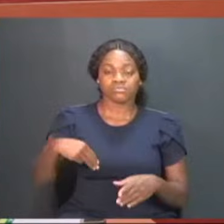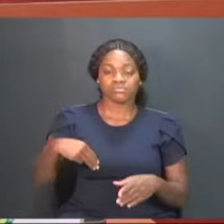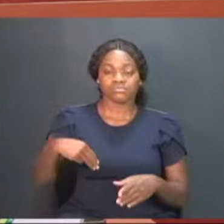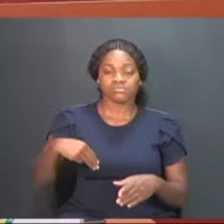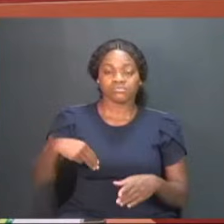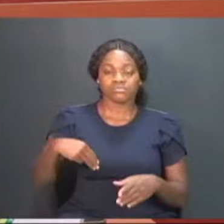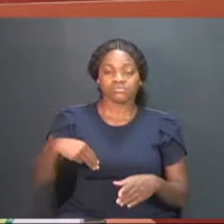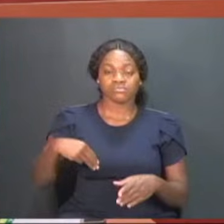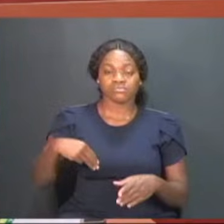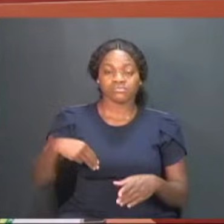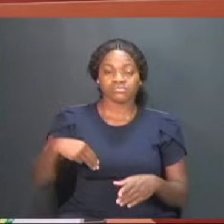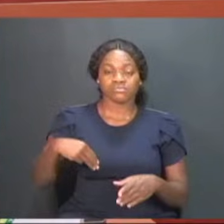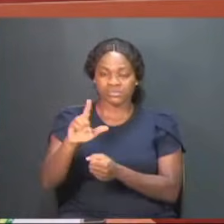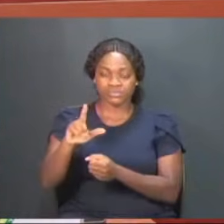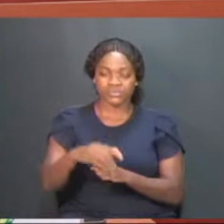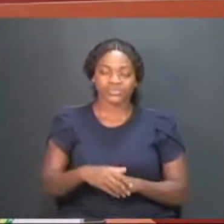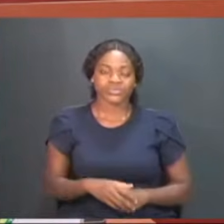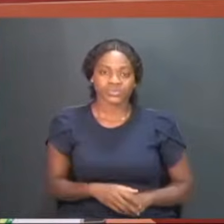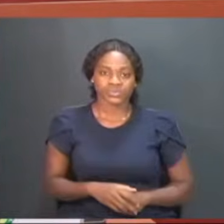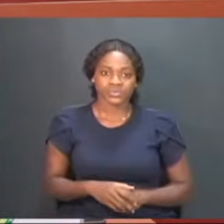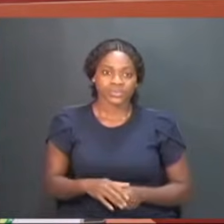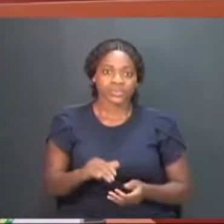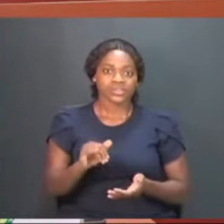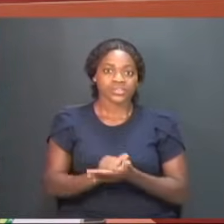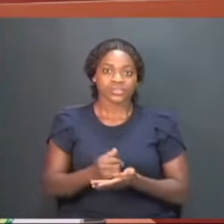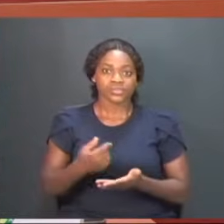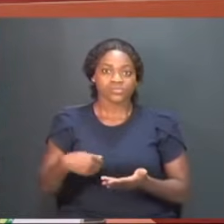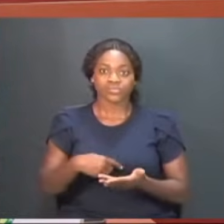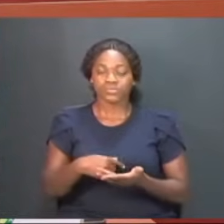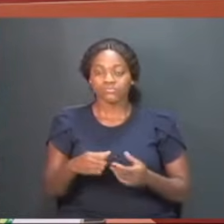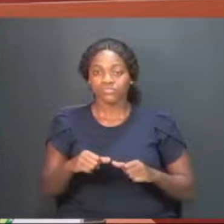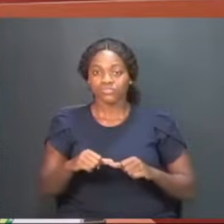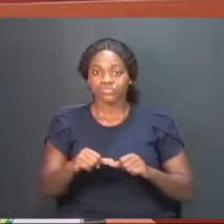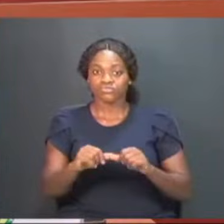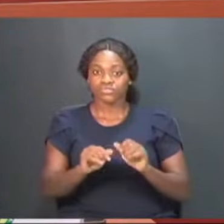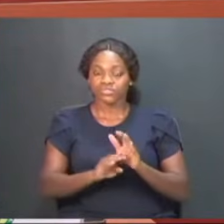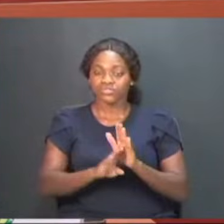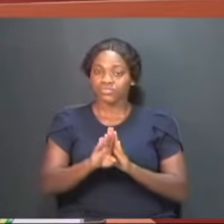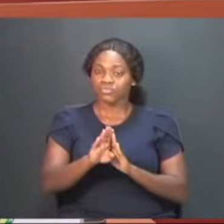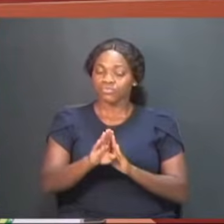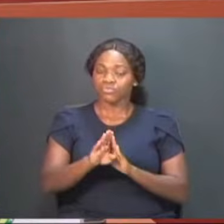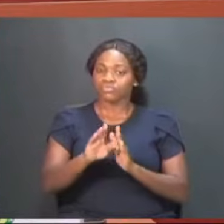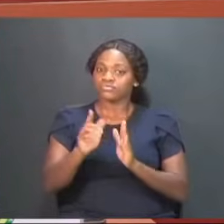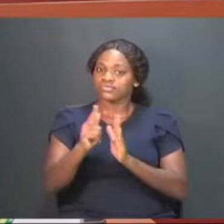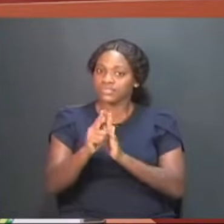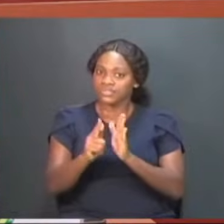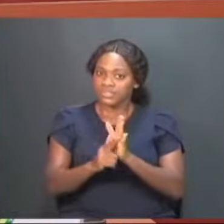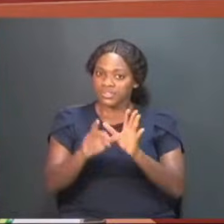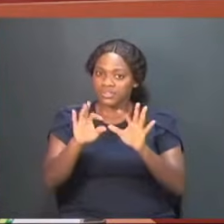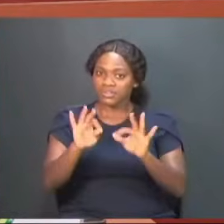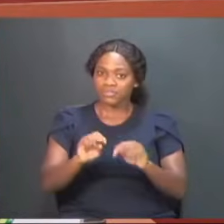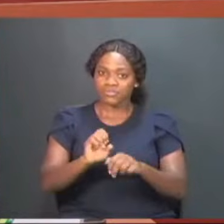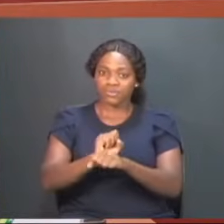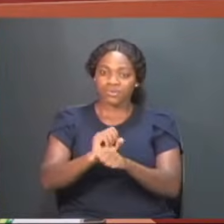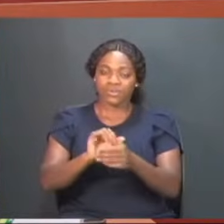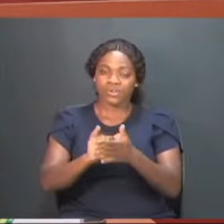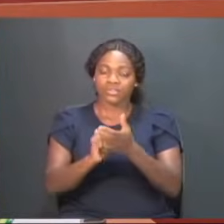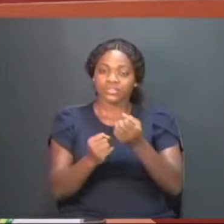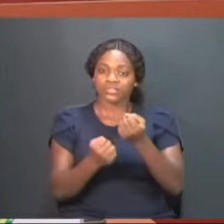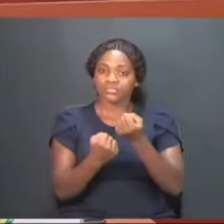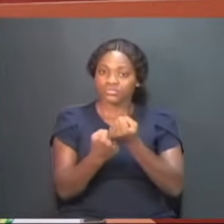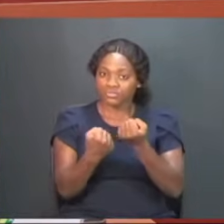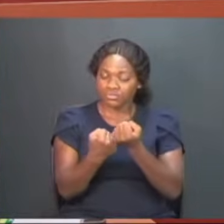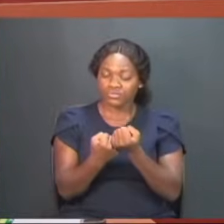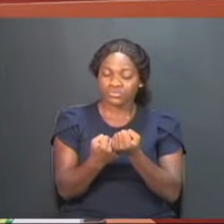bill so that we can proceed to develop the legal framework that will support the emergence of